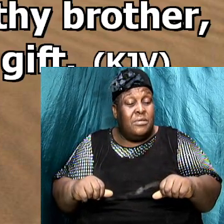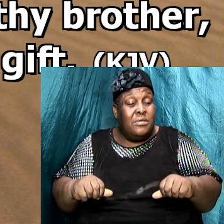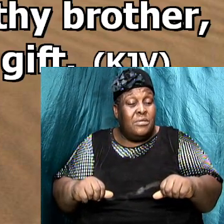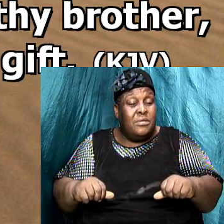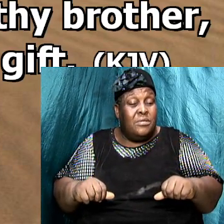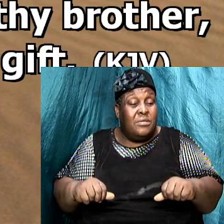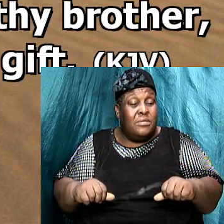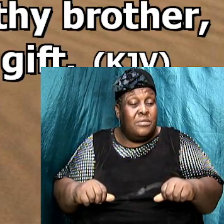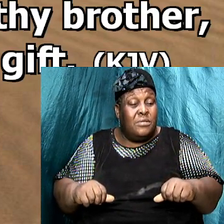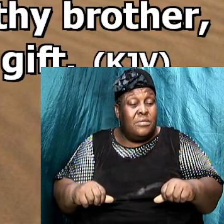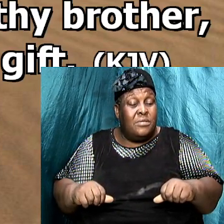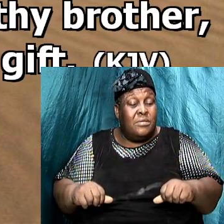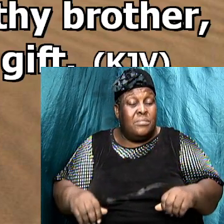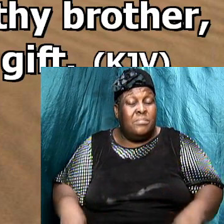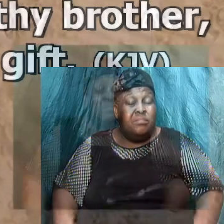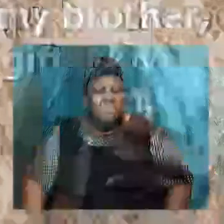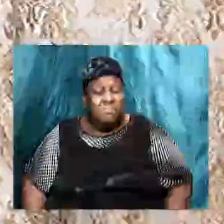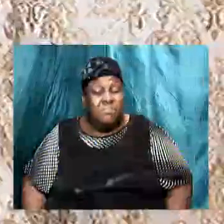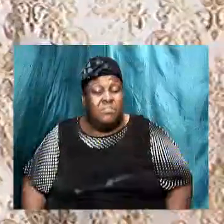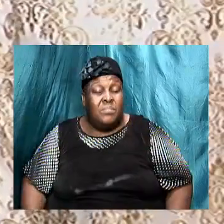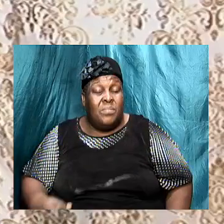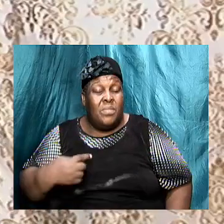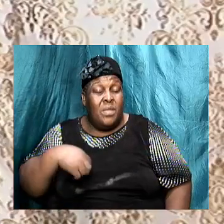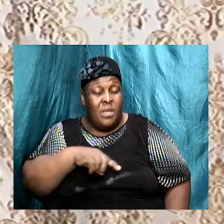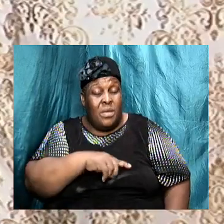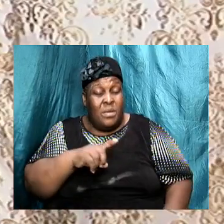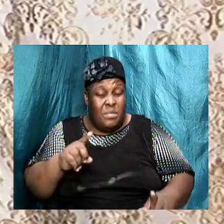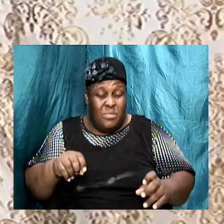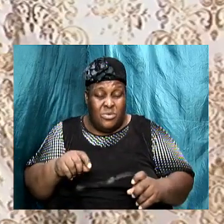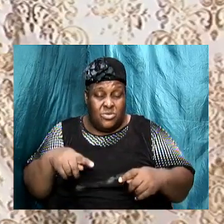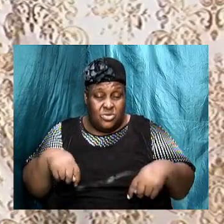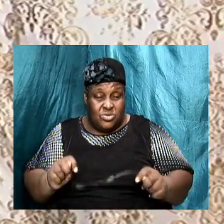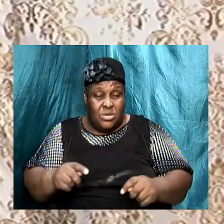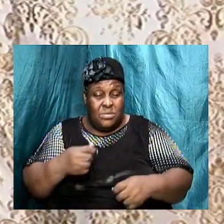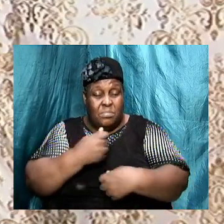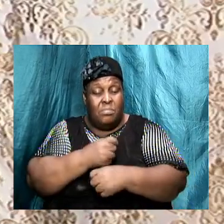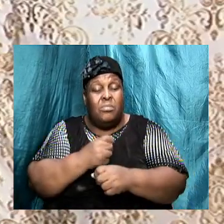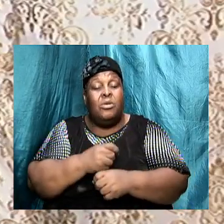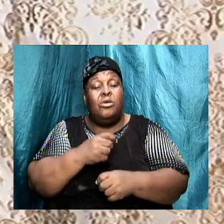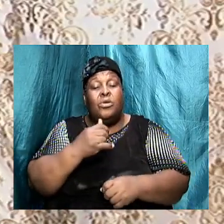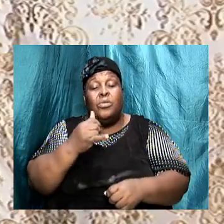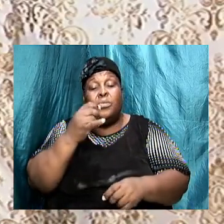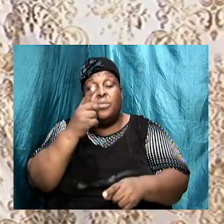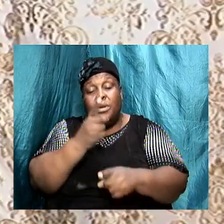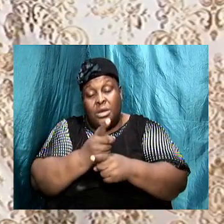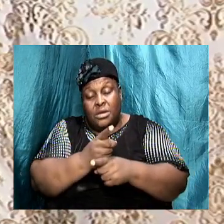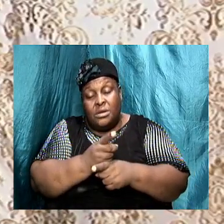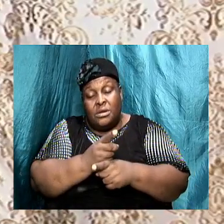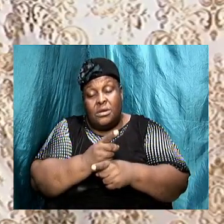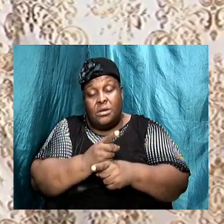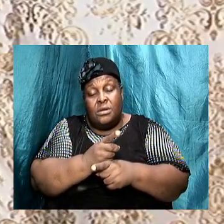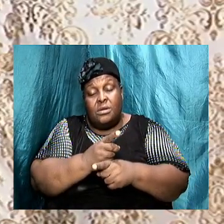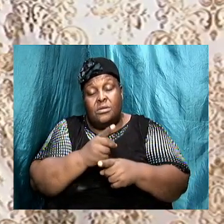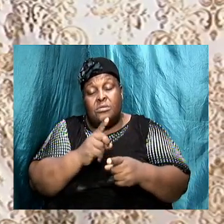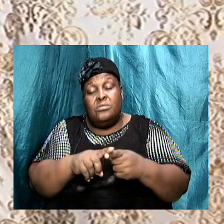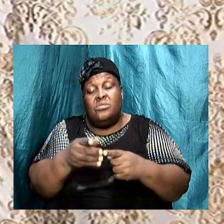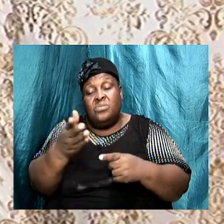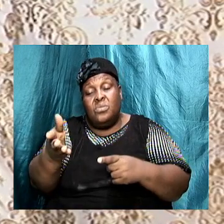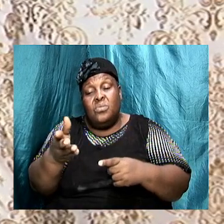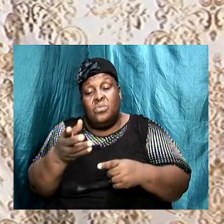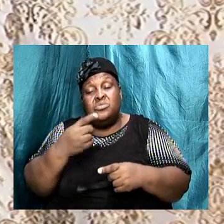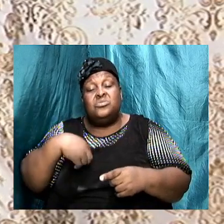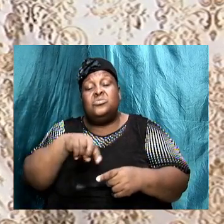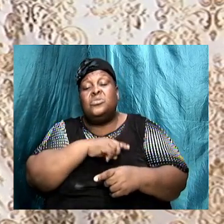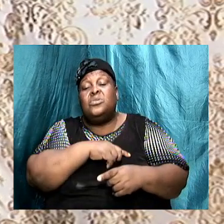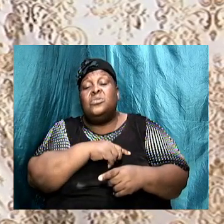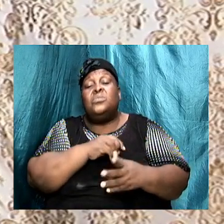according to the extent, then we must try to make it right with those who we offend. I believe and I